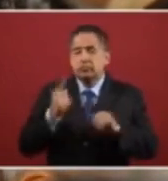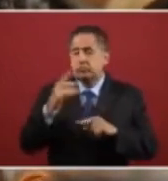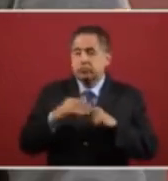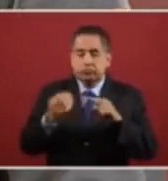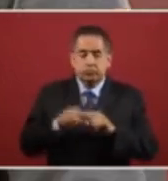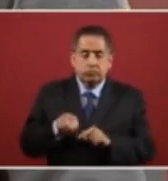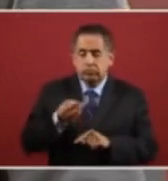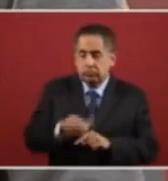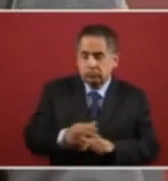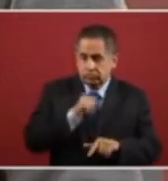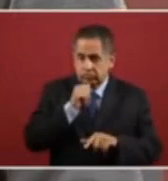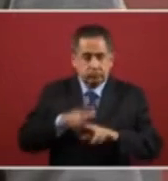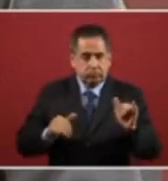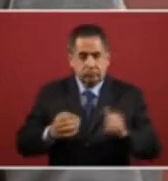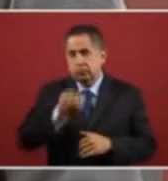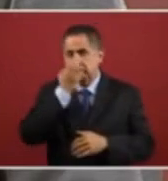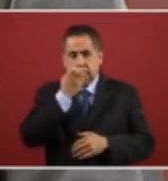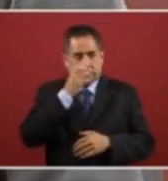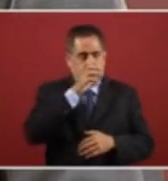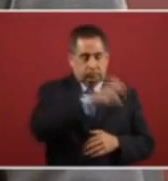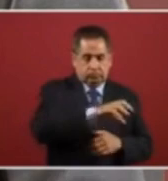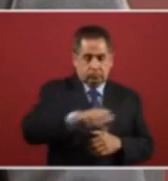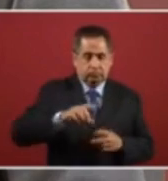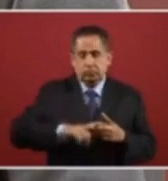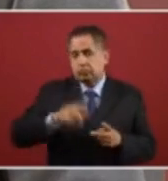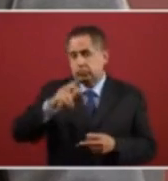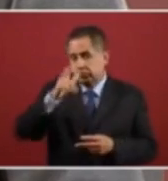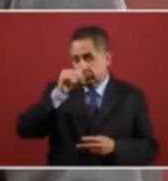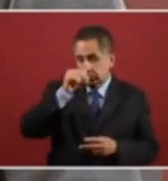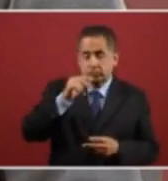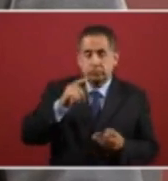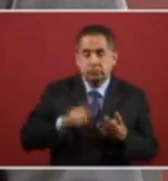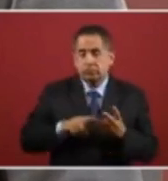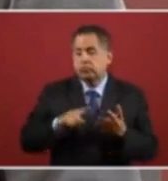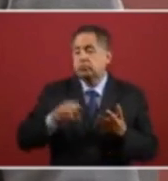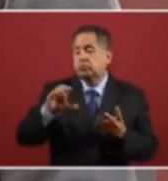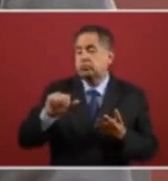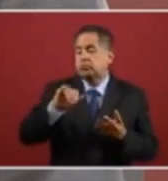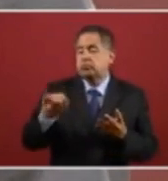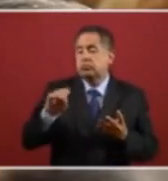and that they will not be needing any money,